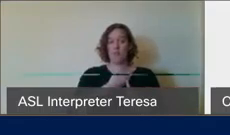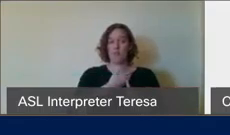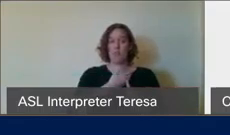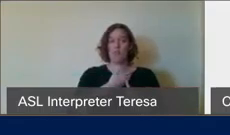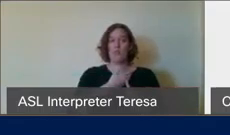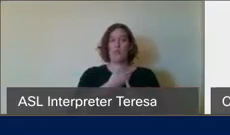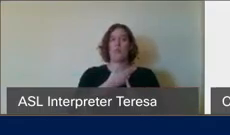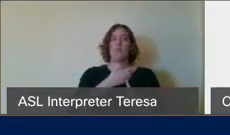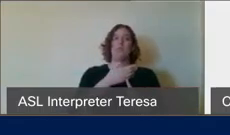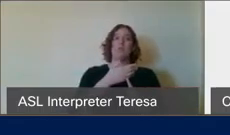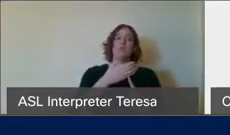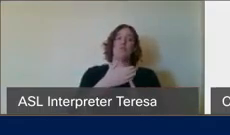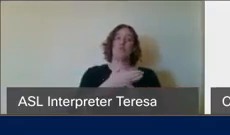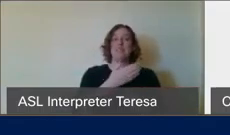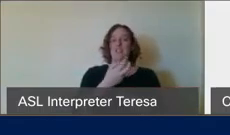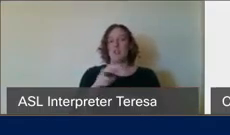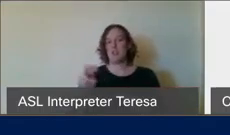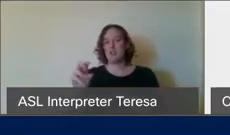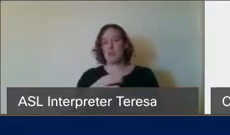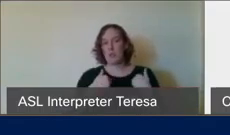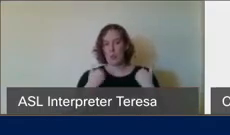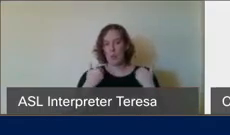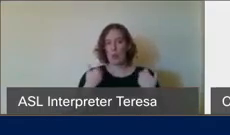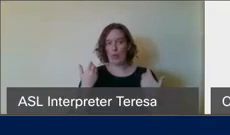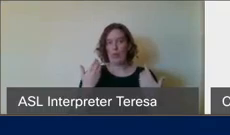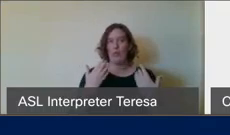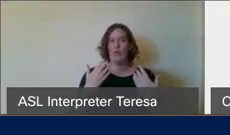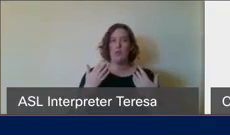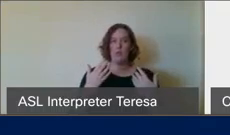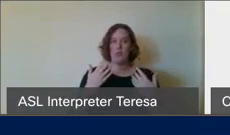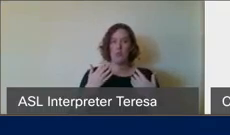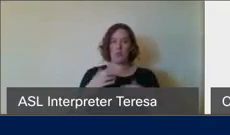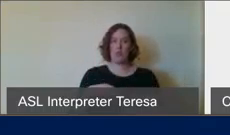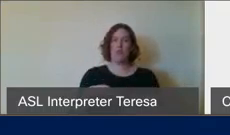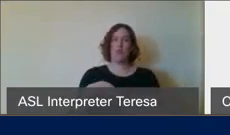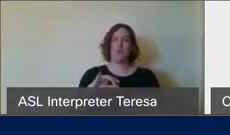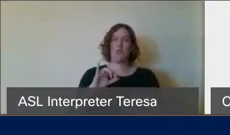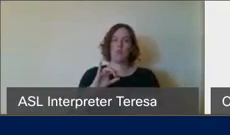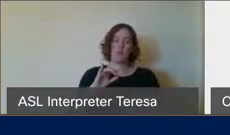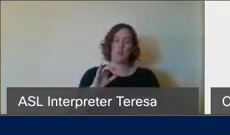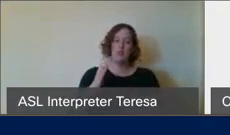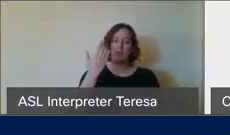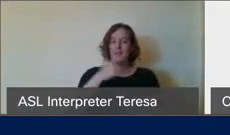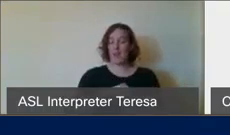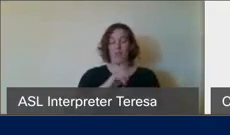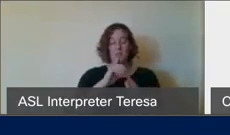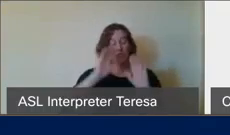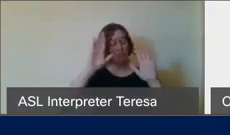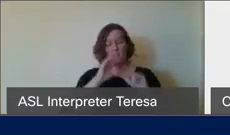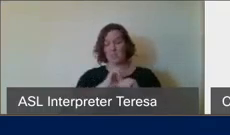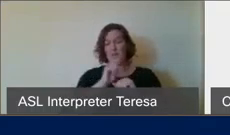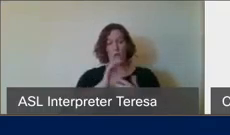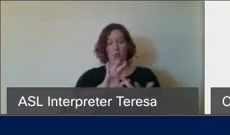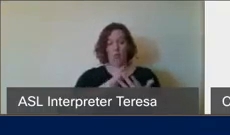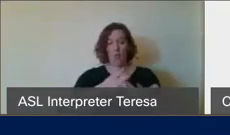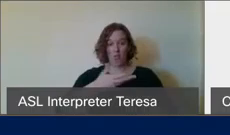and transitional youth units. Again, another outstanding job of reaching students in this virtual platform